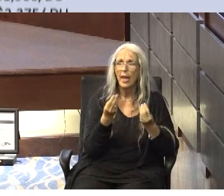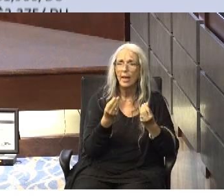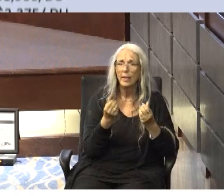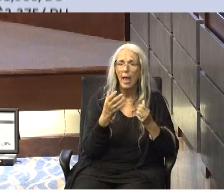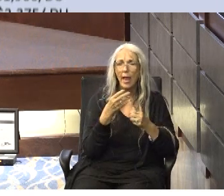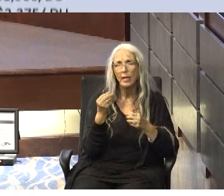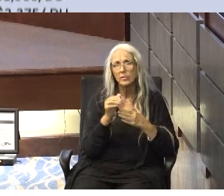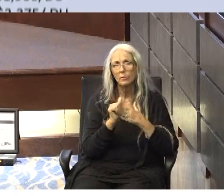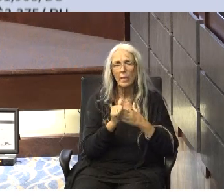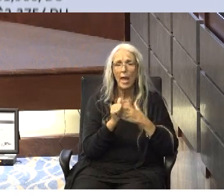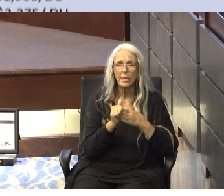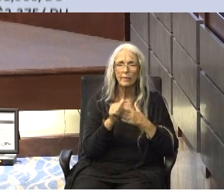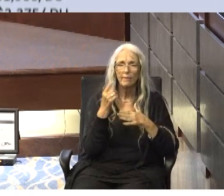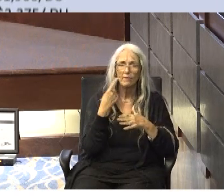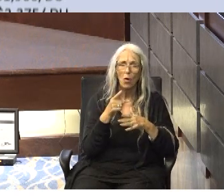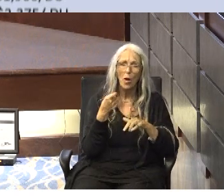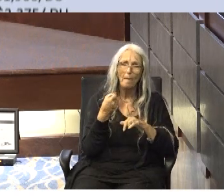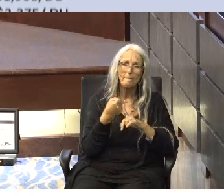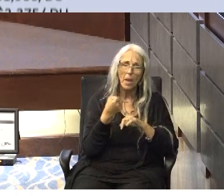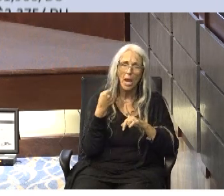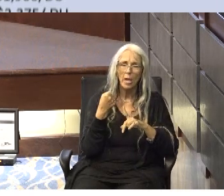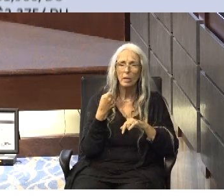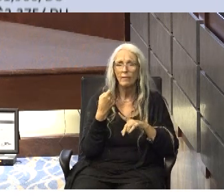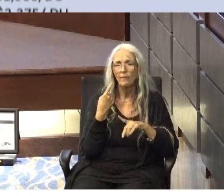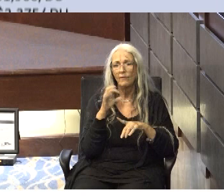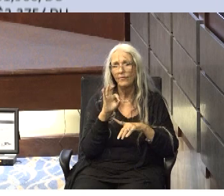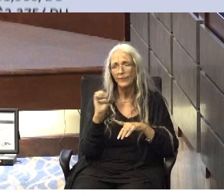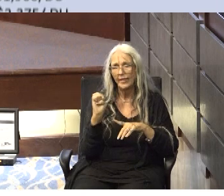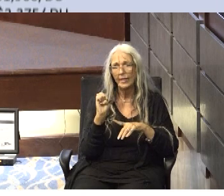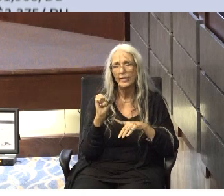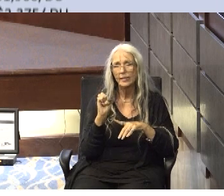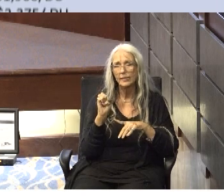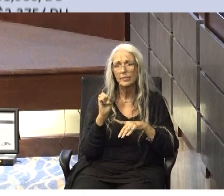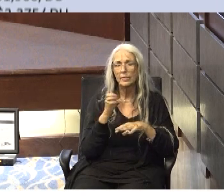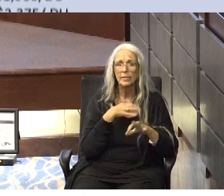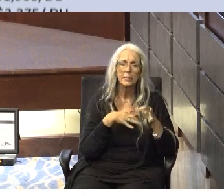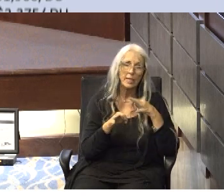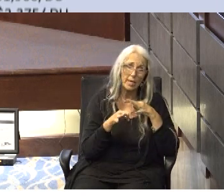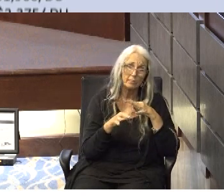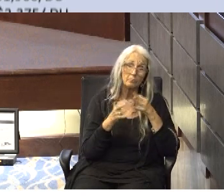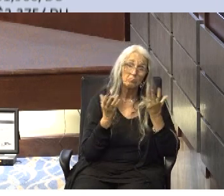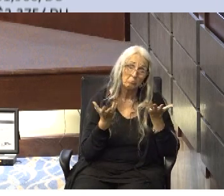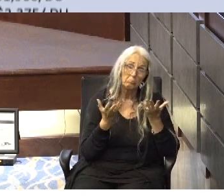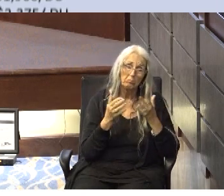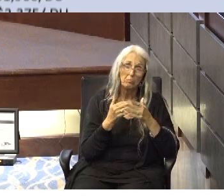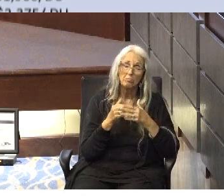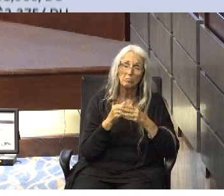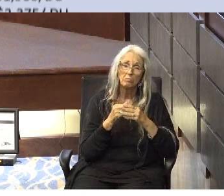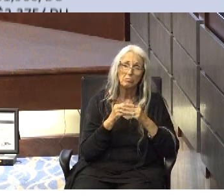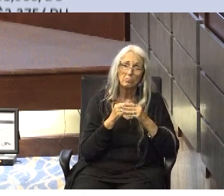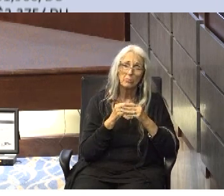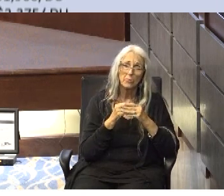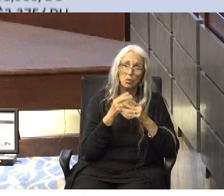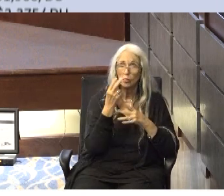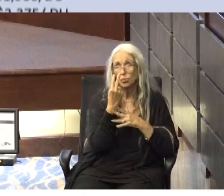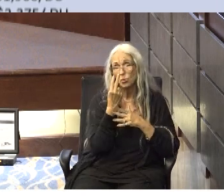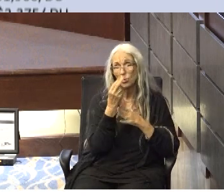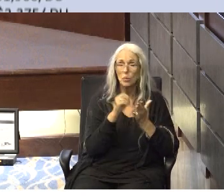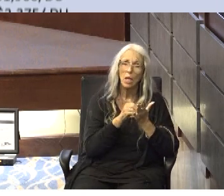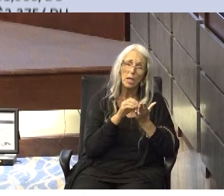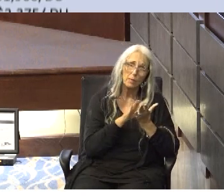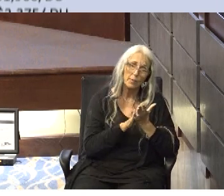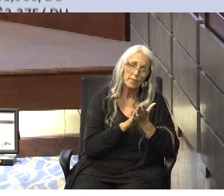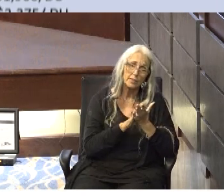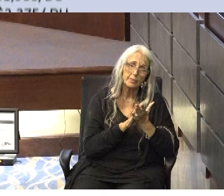some guidance for impact fees in lieu of as well. So those were the 2 documents that we will be